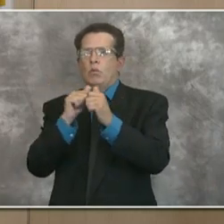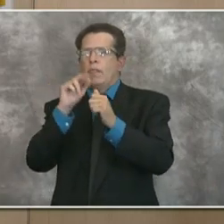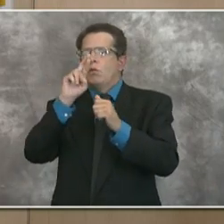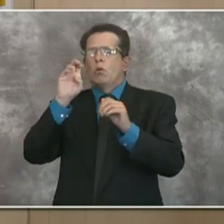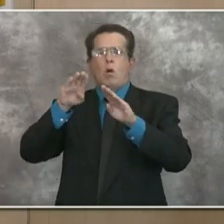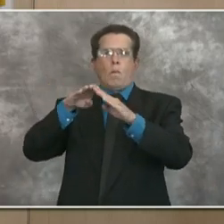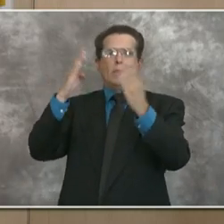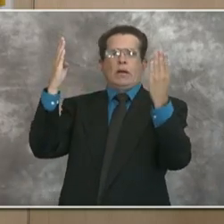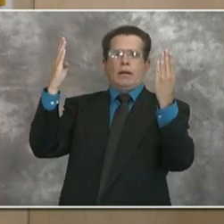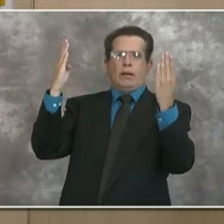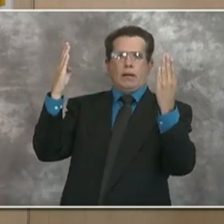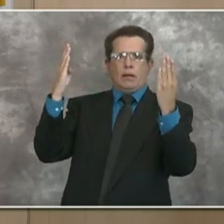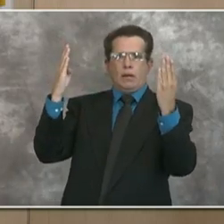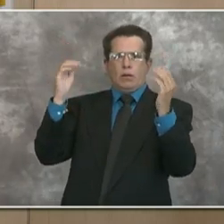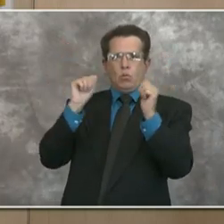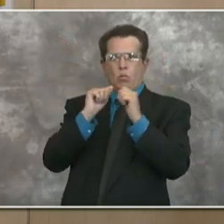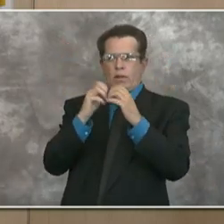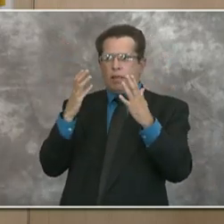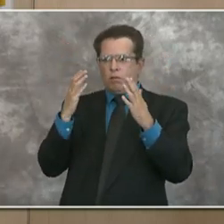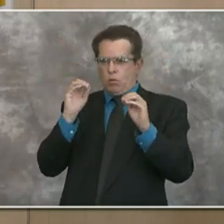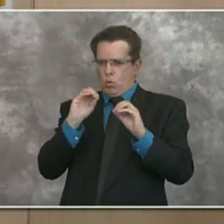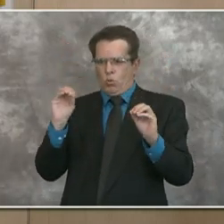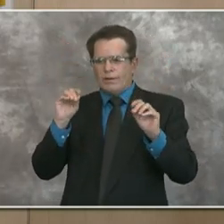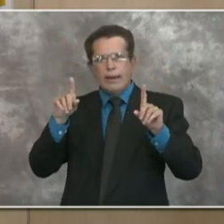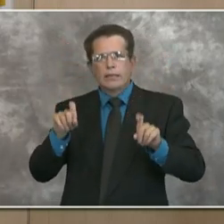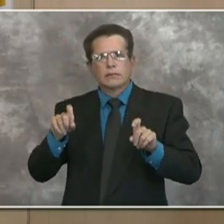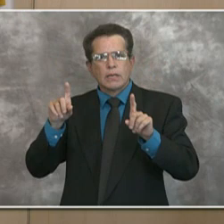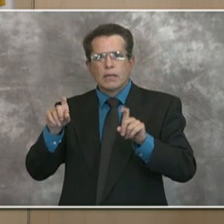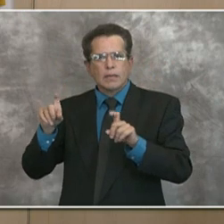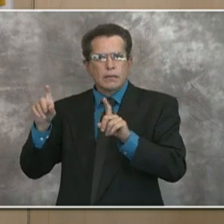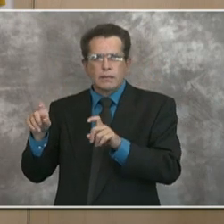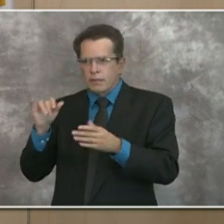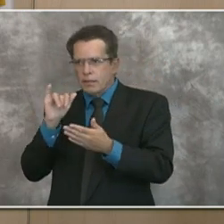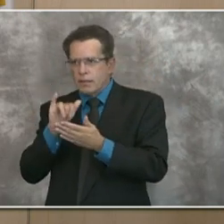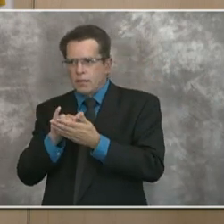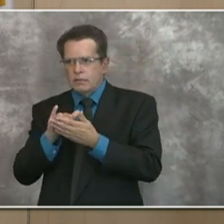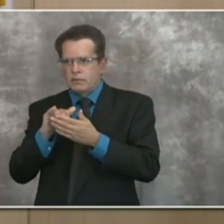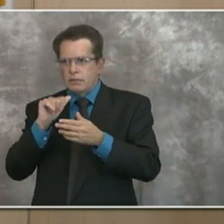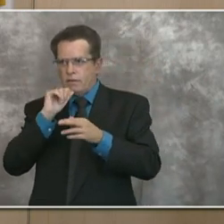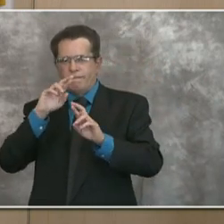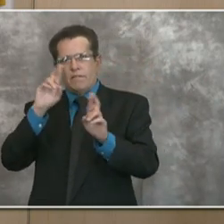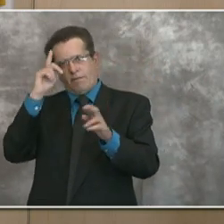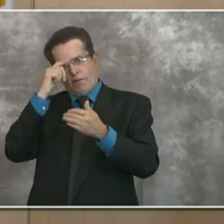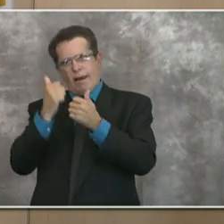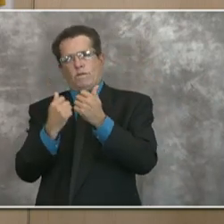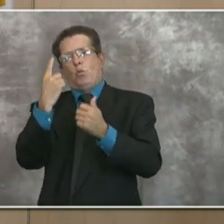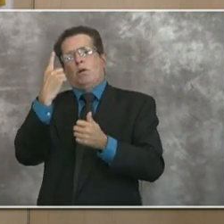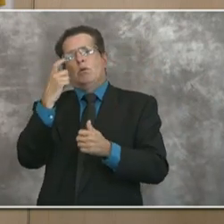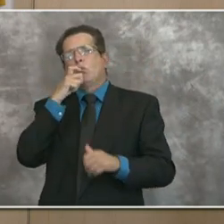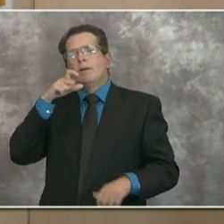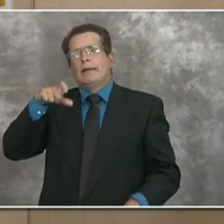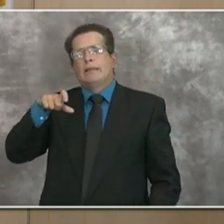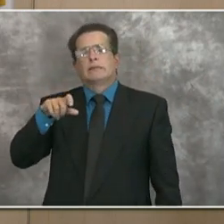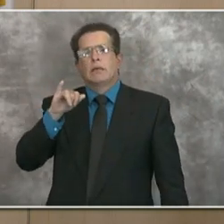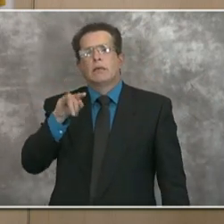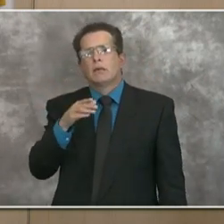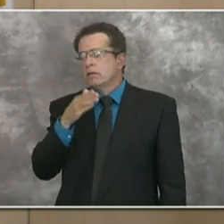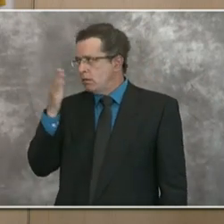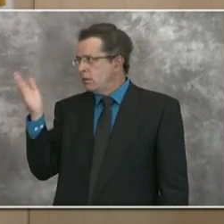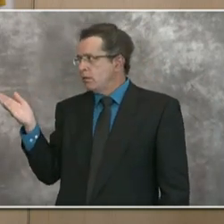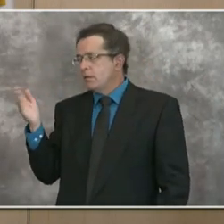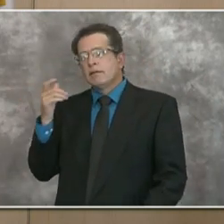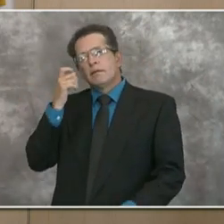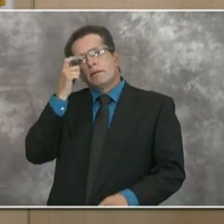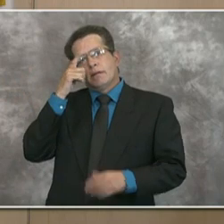steps without that aggressive testing that is available for really anyone who wants it? Well, again,